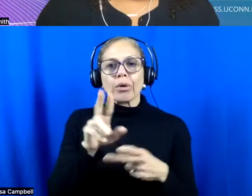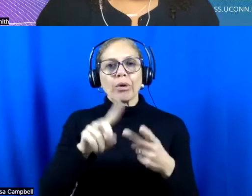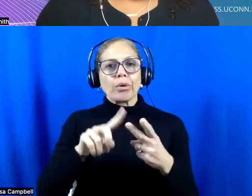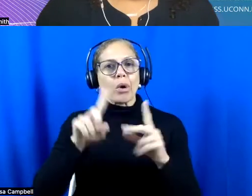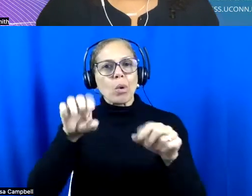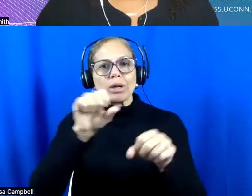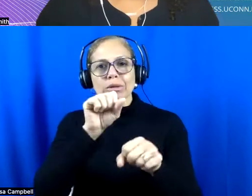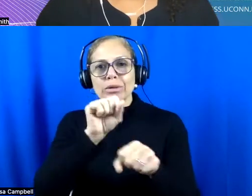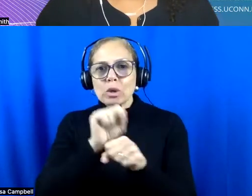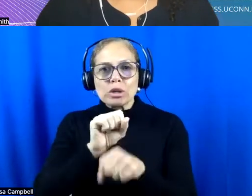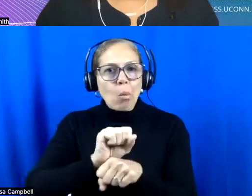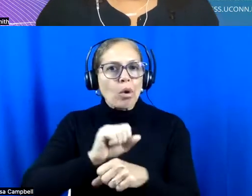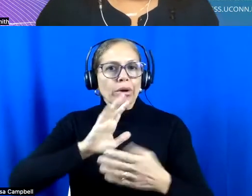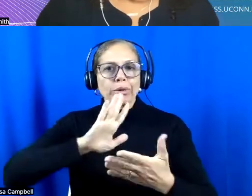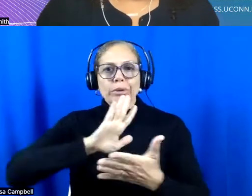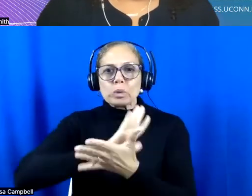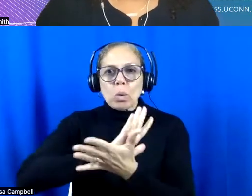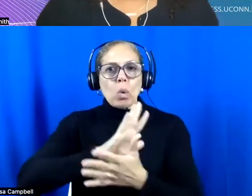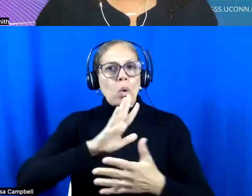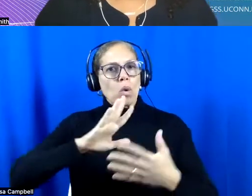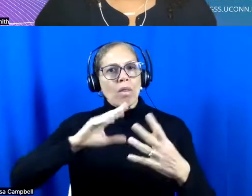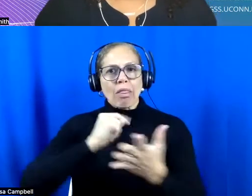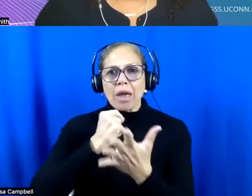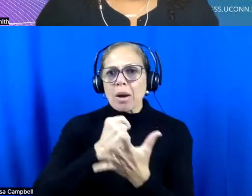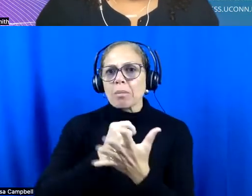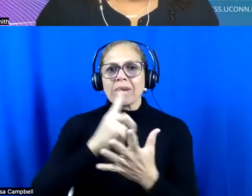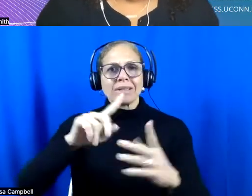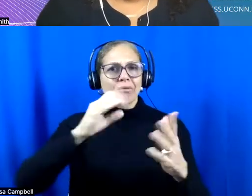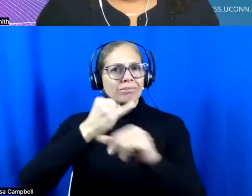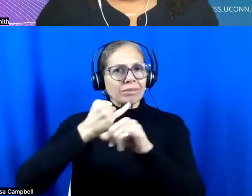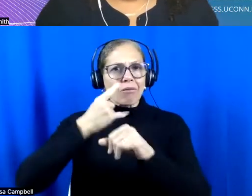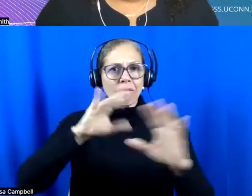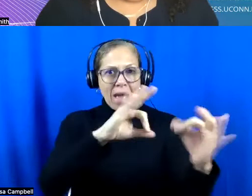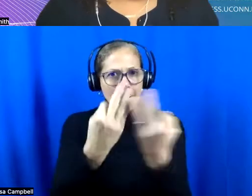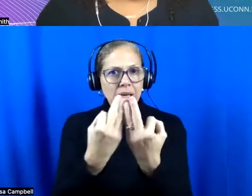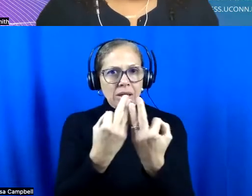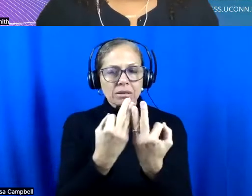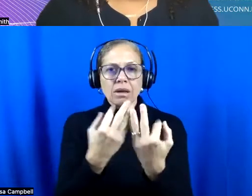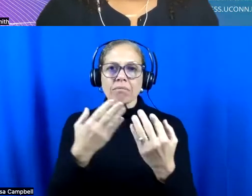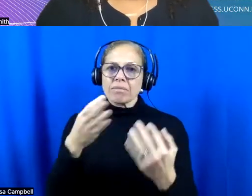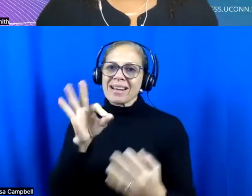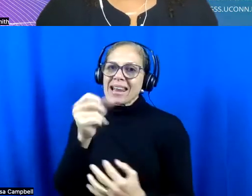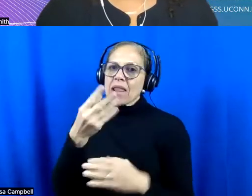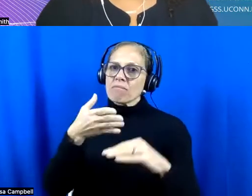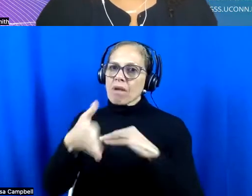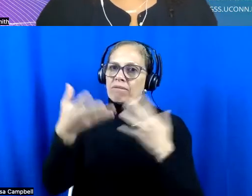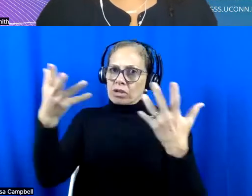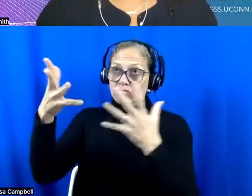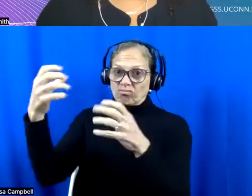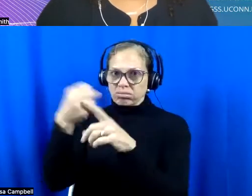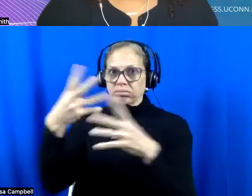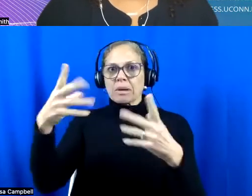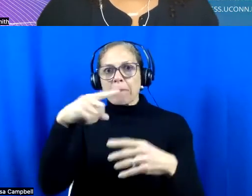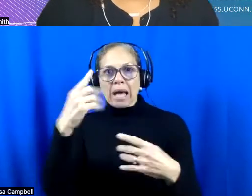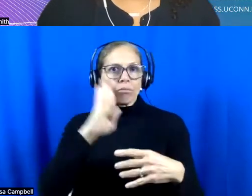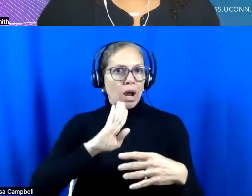social work school, doing therapy at Ackerman Institute for the Family, especially post 9/11 when Black and brown